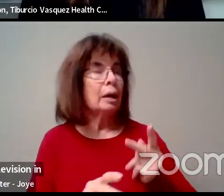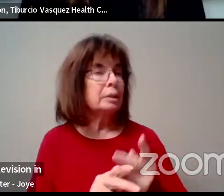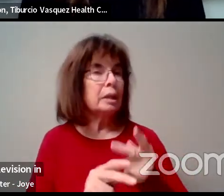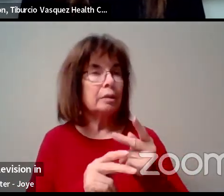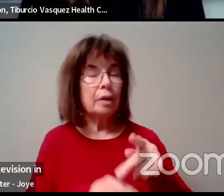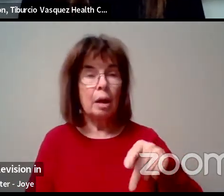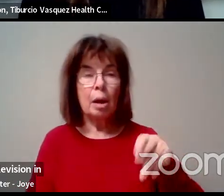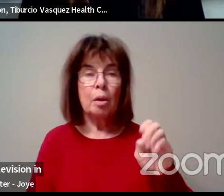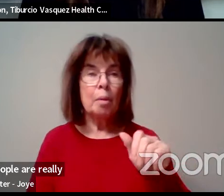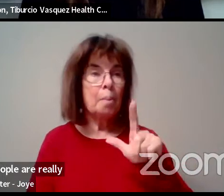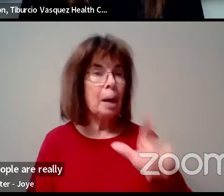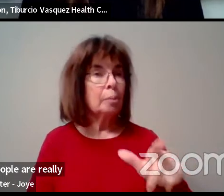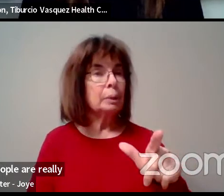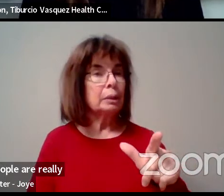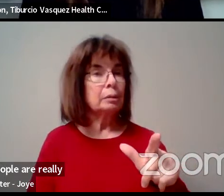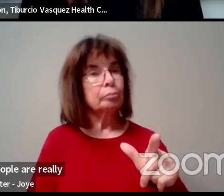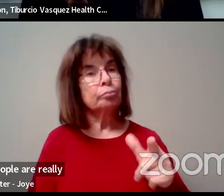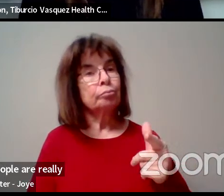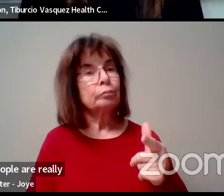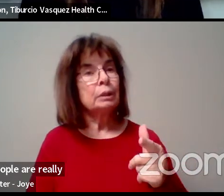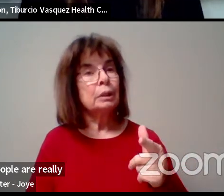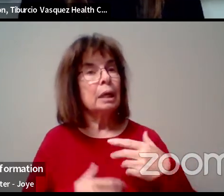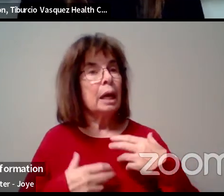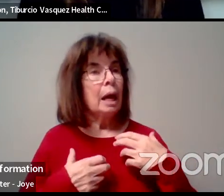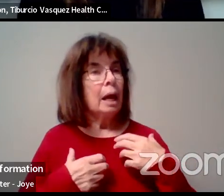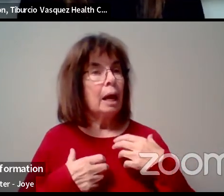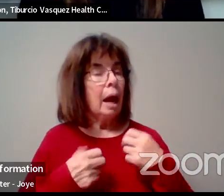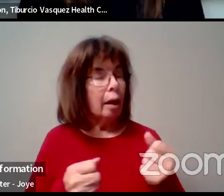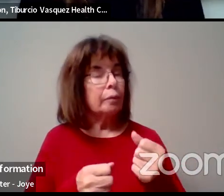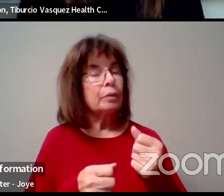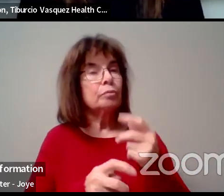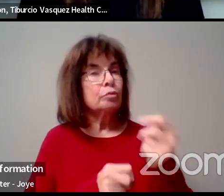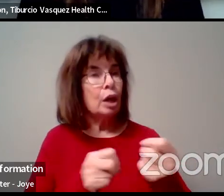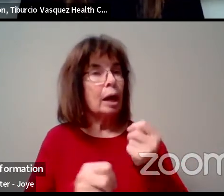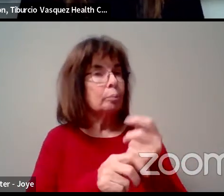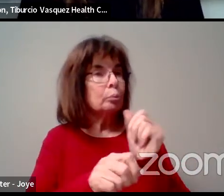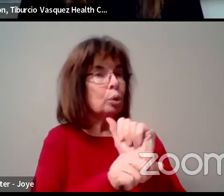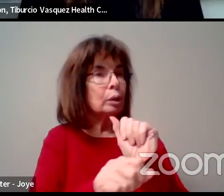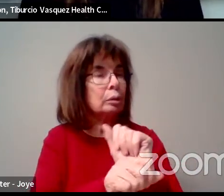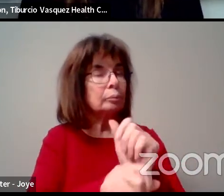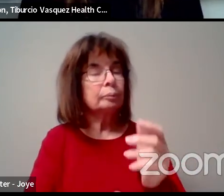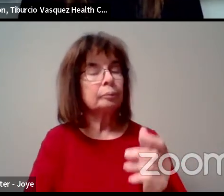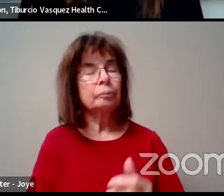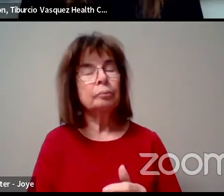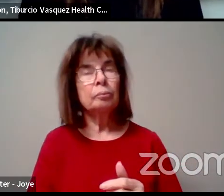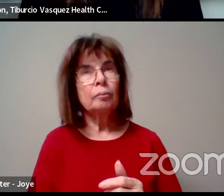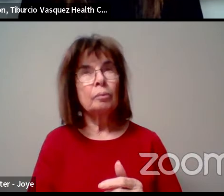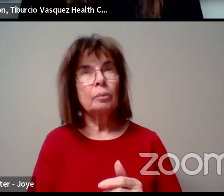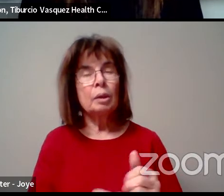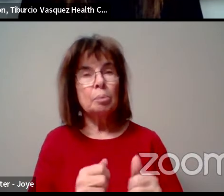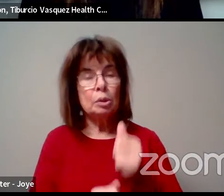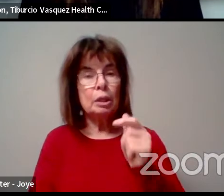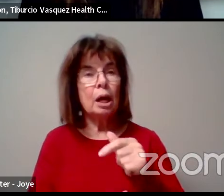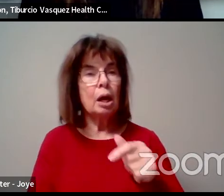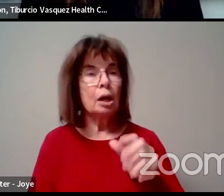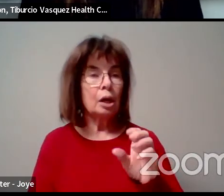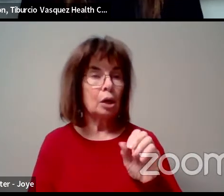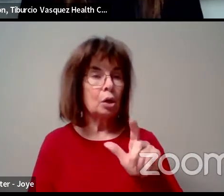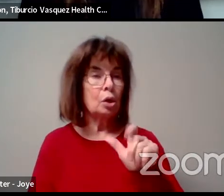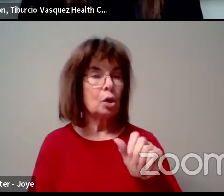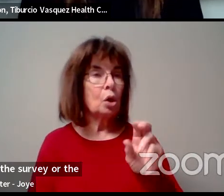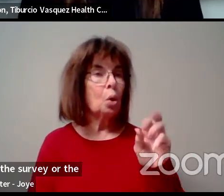health type interventions and prevention work. And namely, I will point to our colorectal cancer